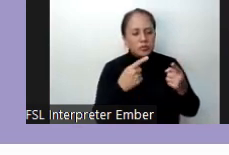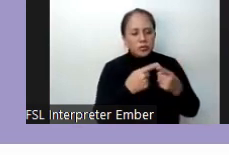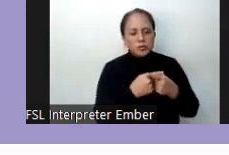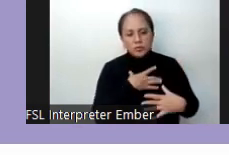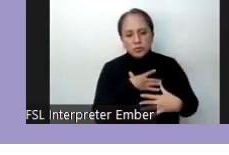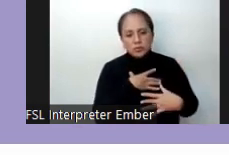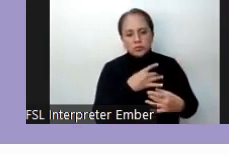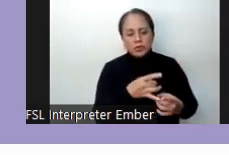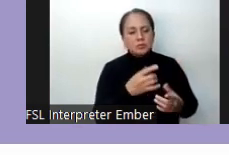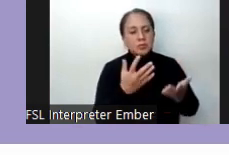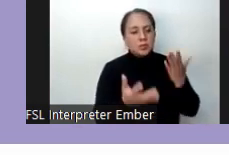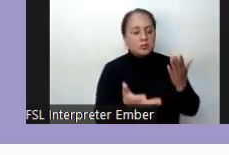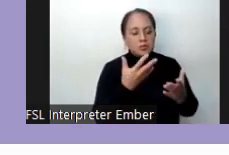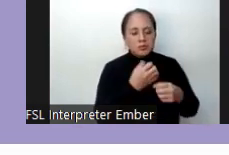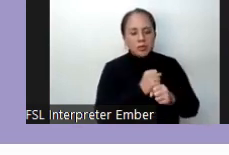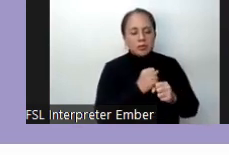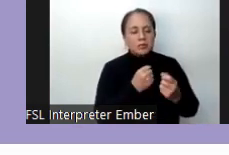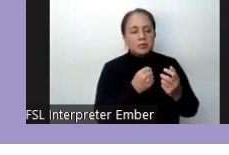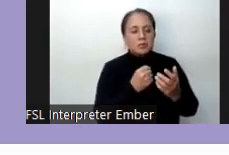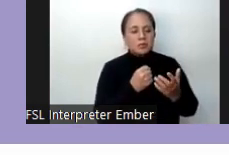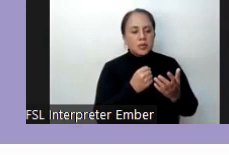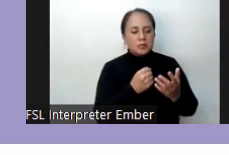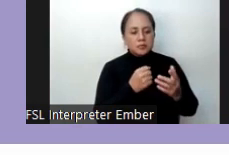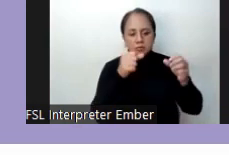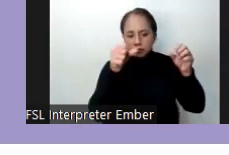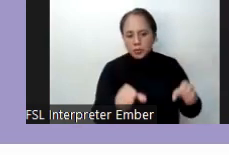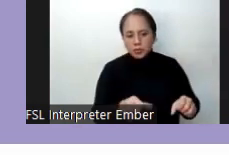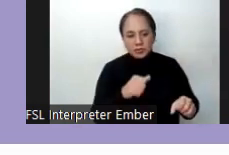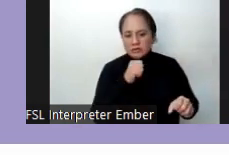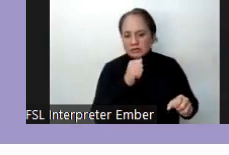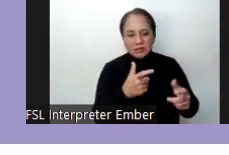interest that might make the post less trustworthy.